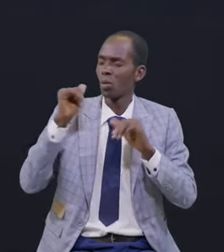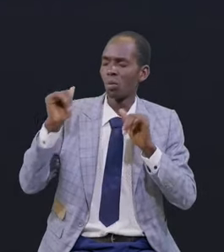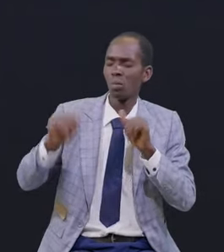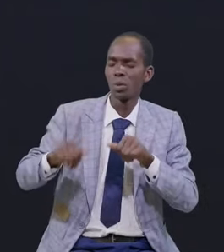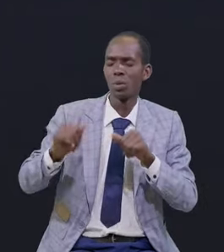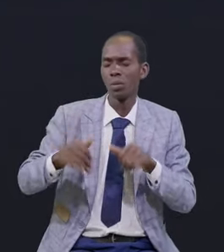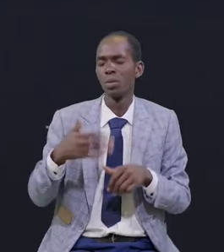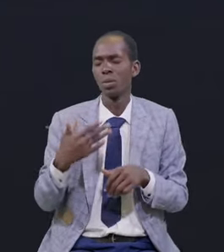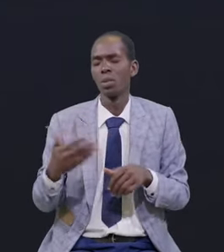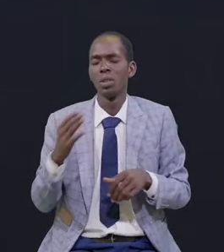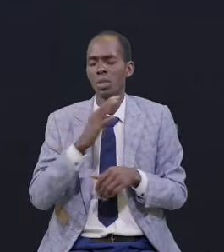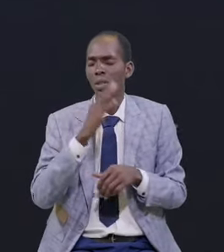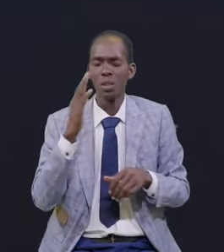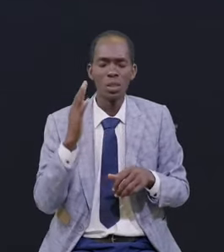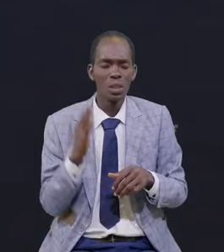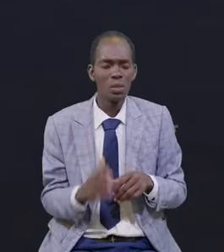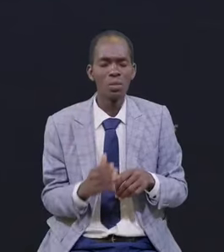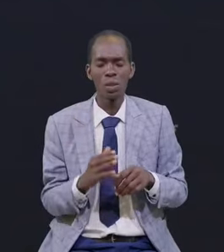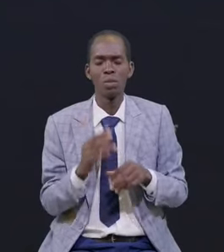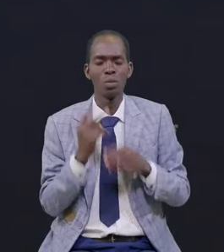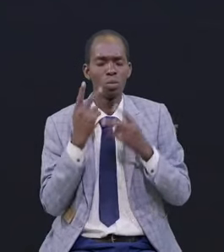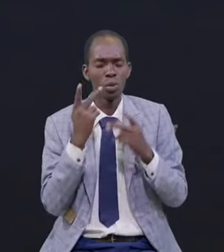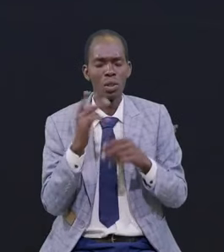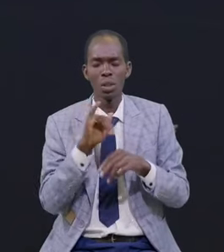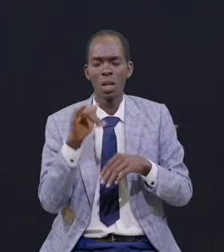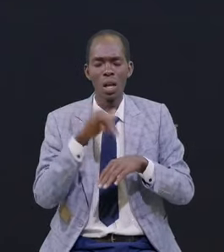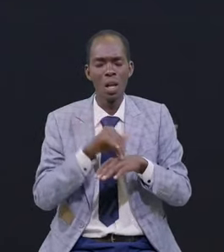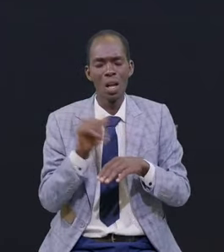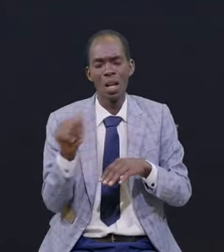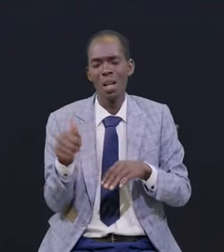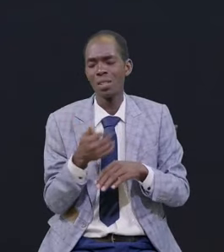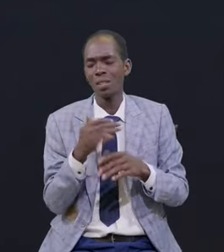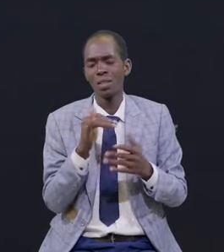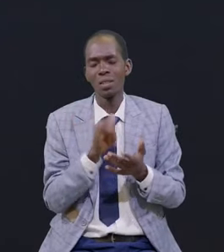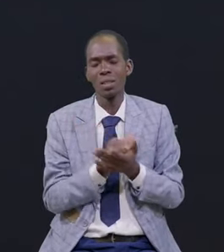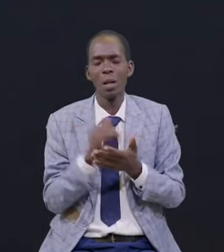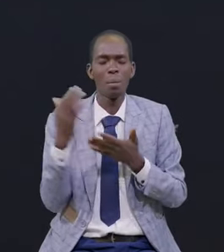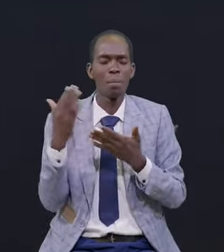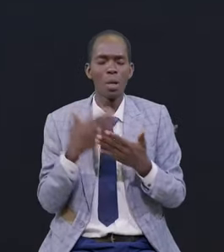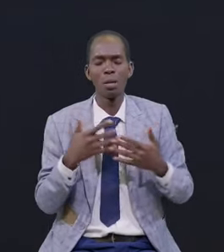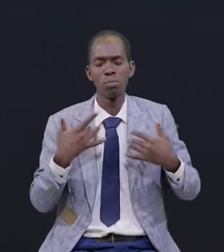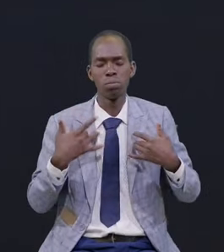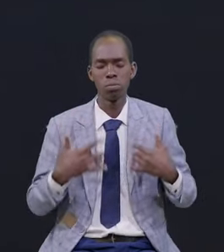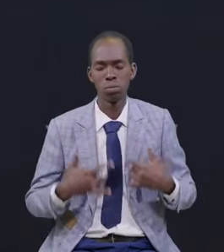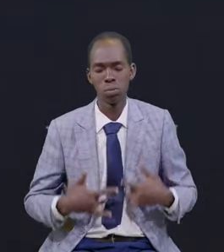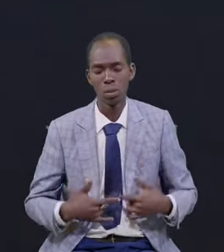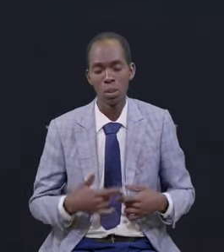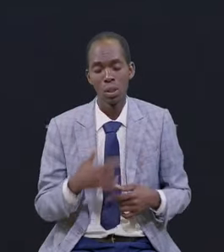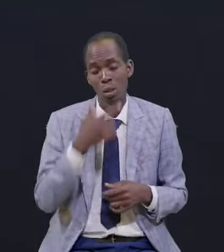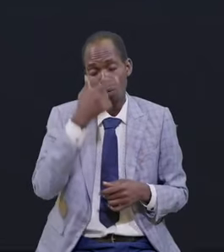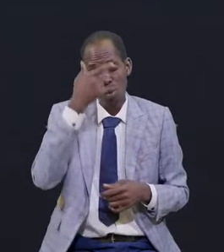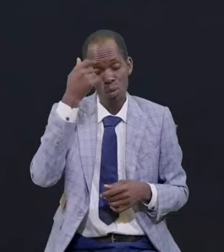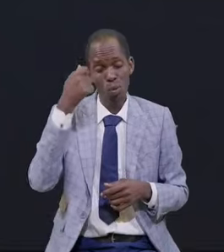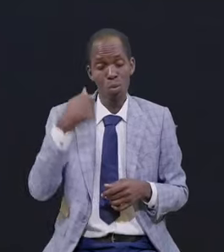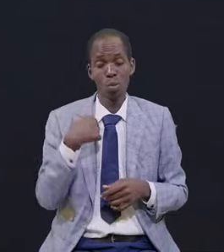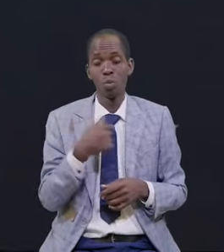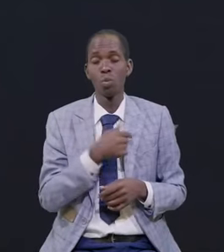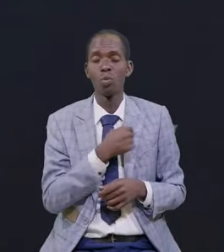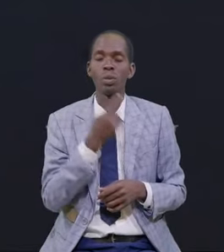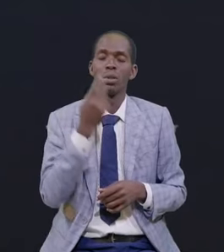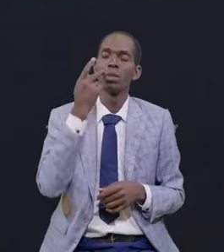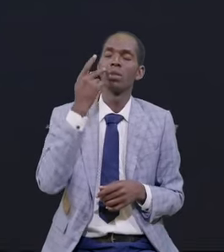looking at anything discouraging because we are looking at the invisible